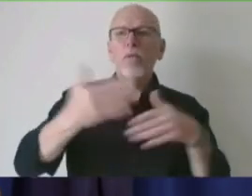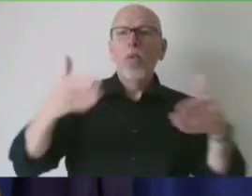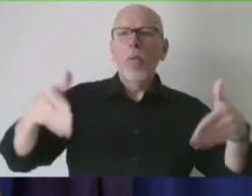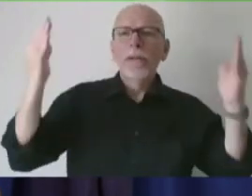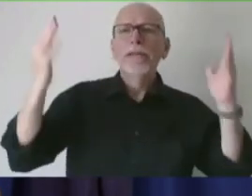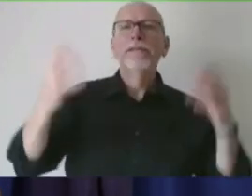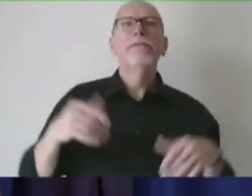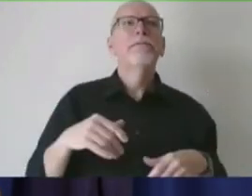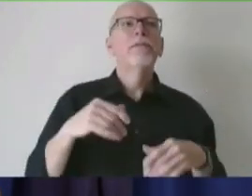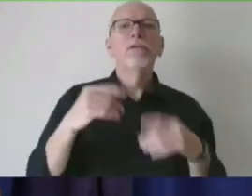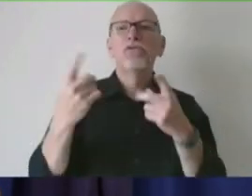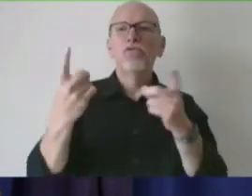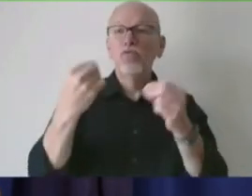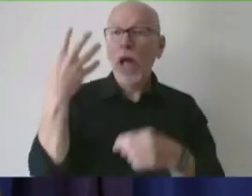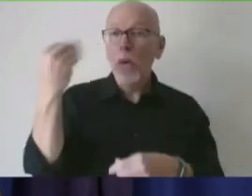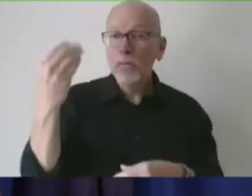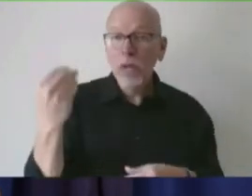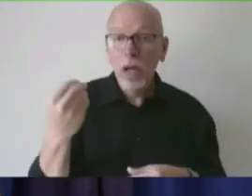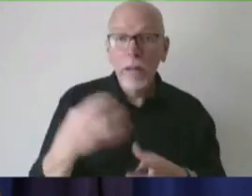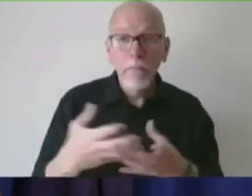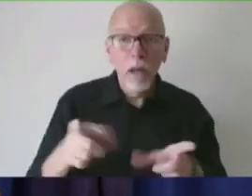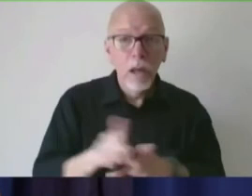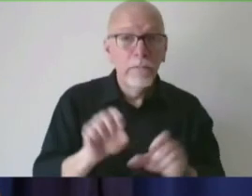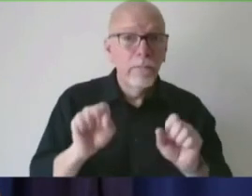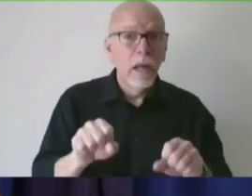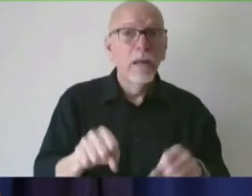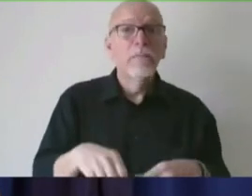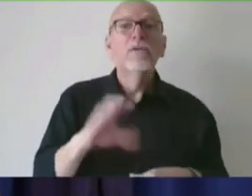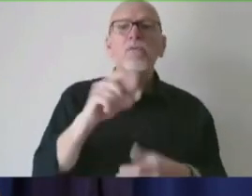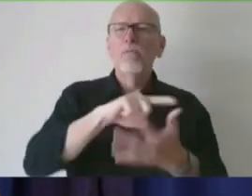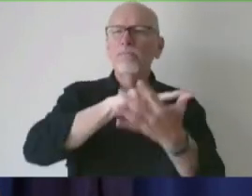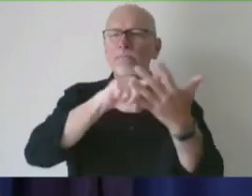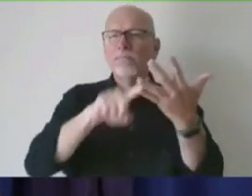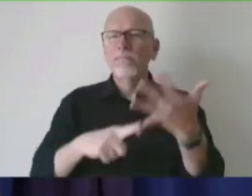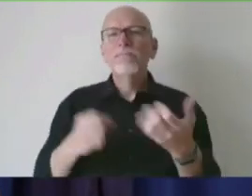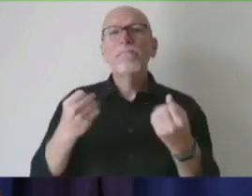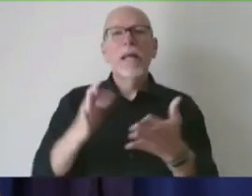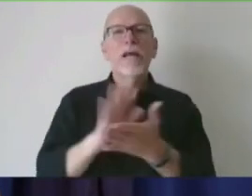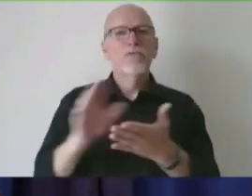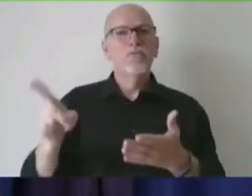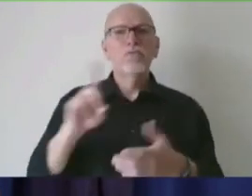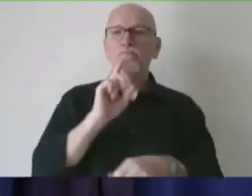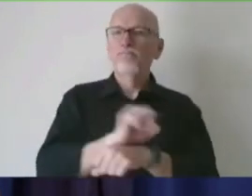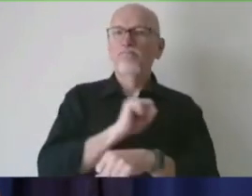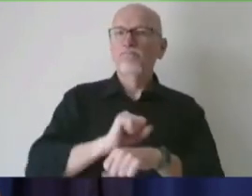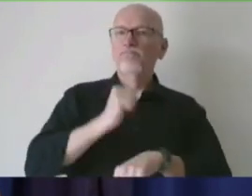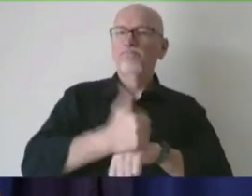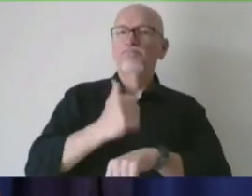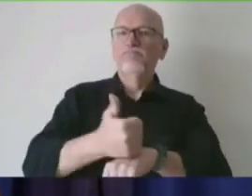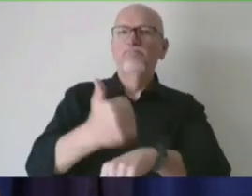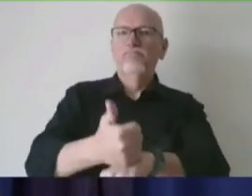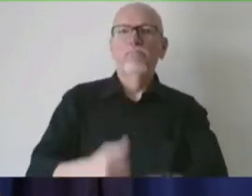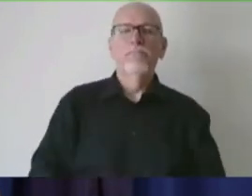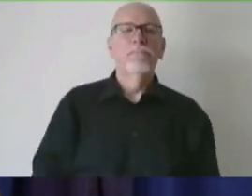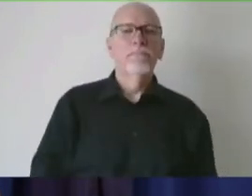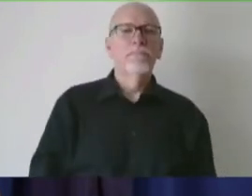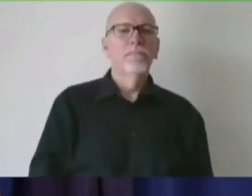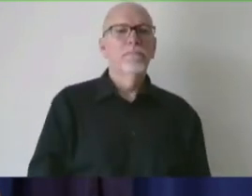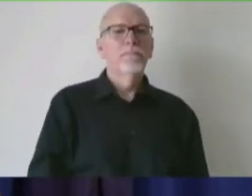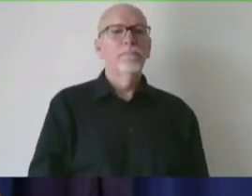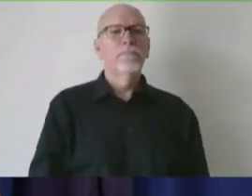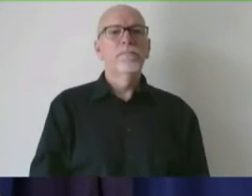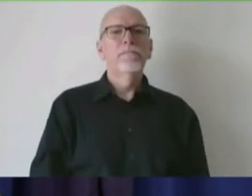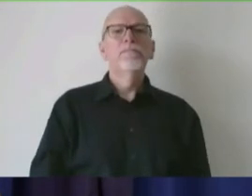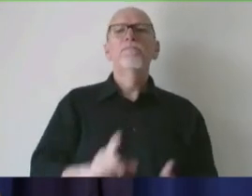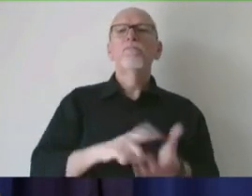things outside as much as possible. So all of those things many, many schools have put into place. And what about the